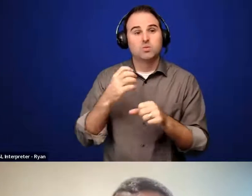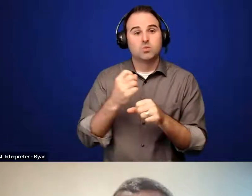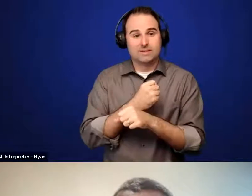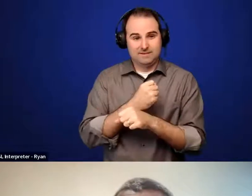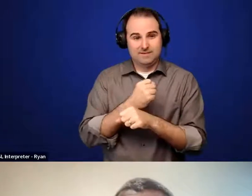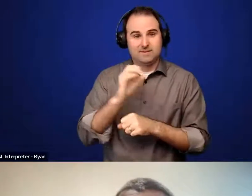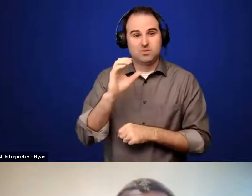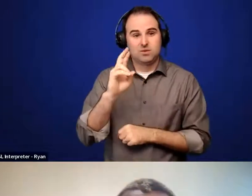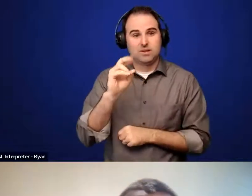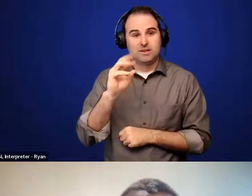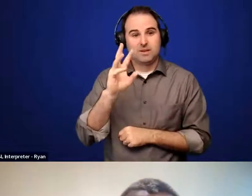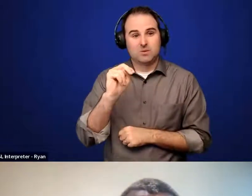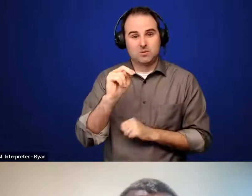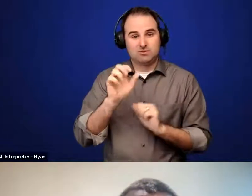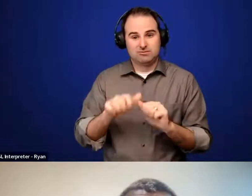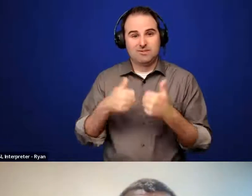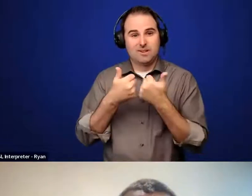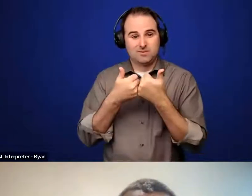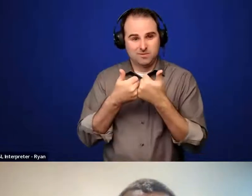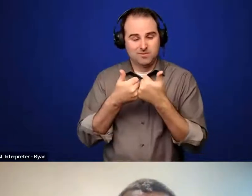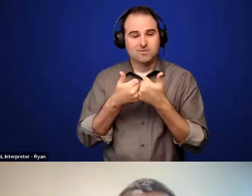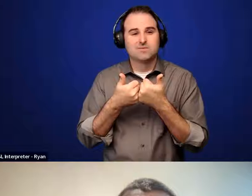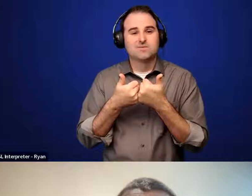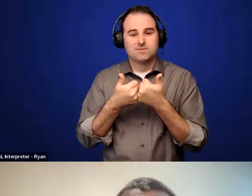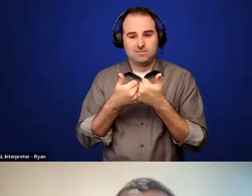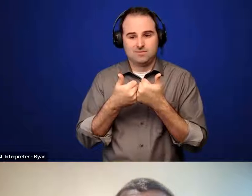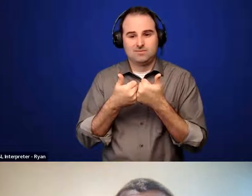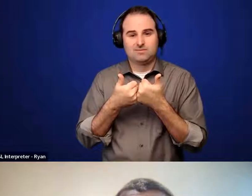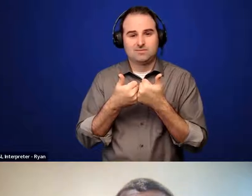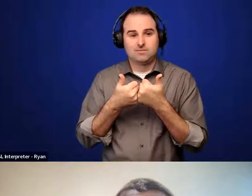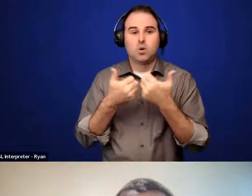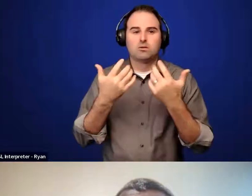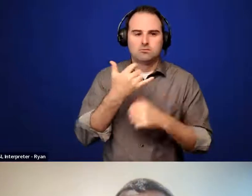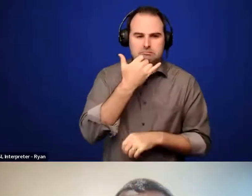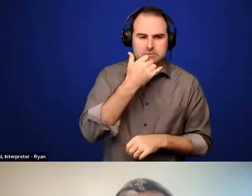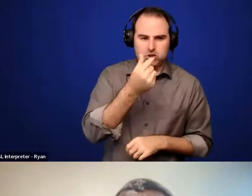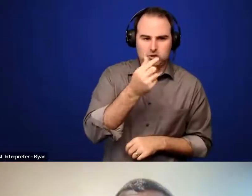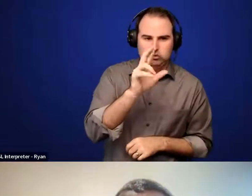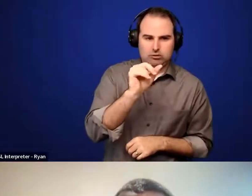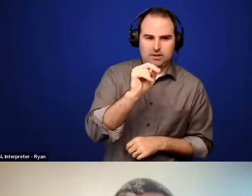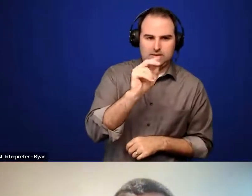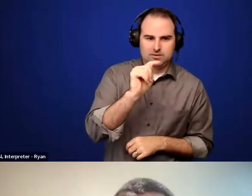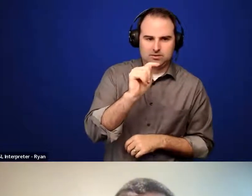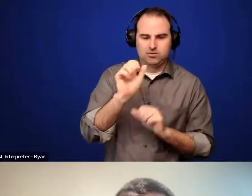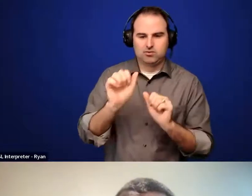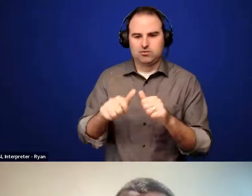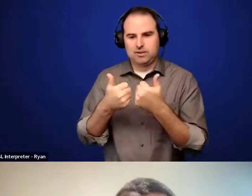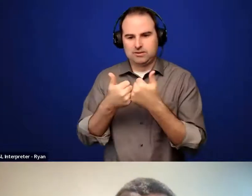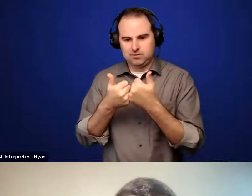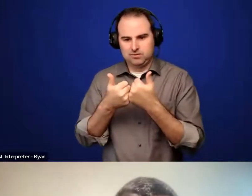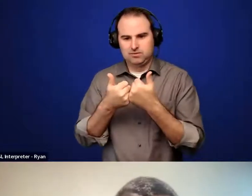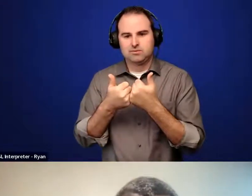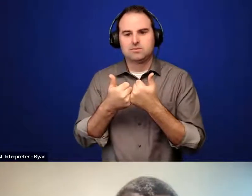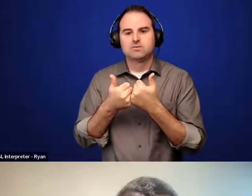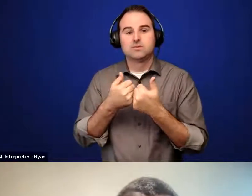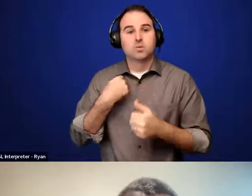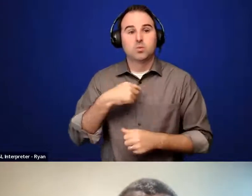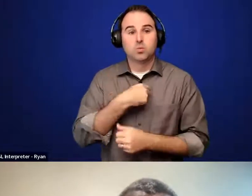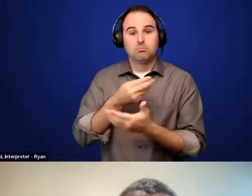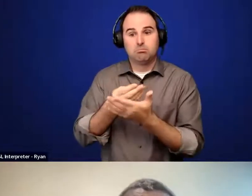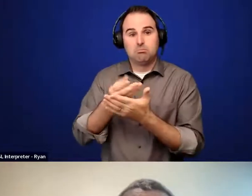by Gates Foundation. And with that Grand Challenge, we really bought one of the state-of-the-art